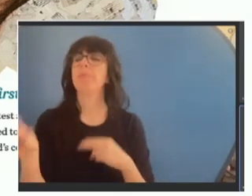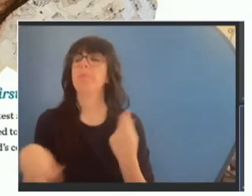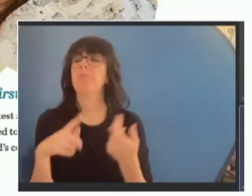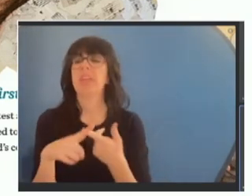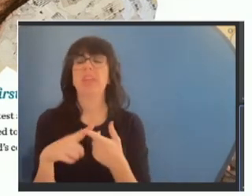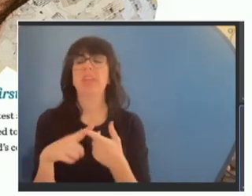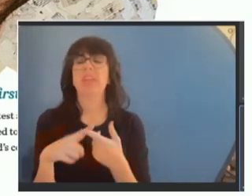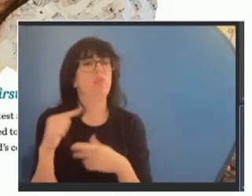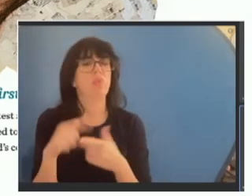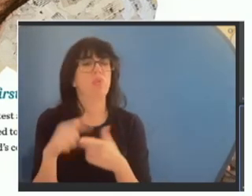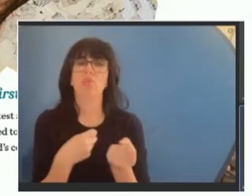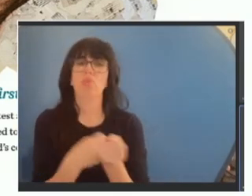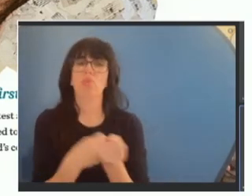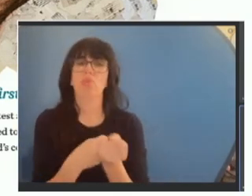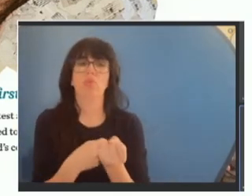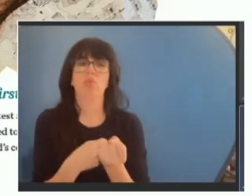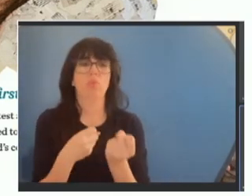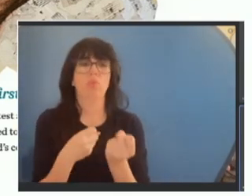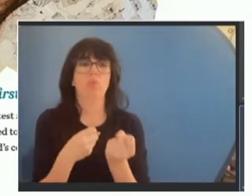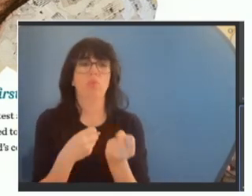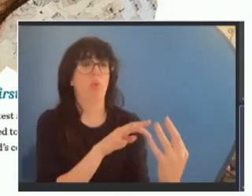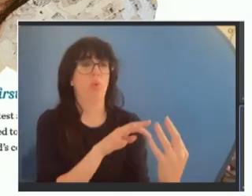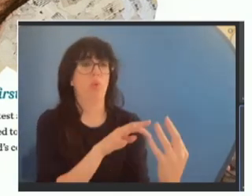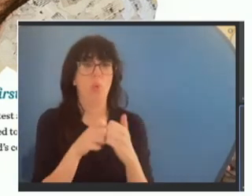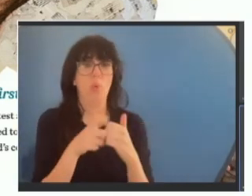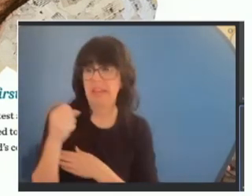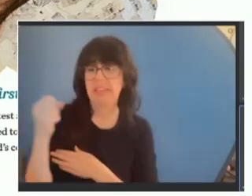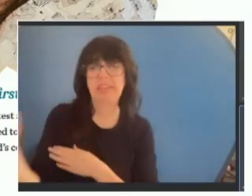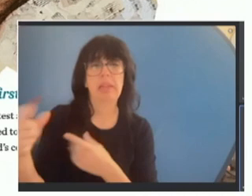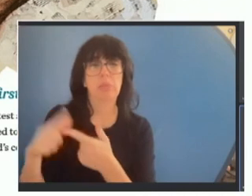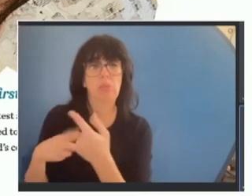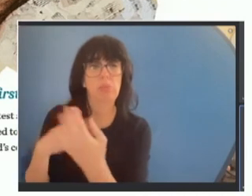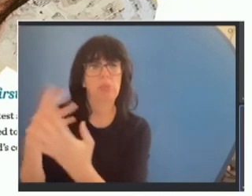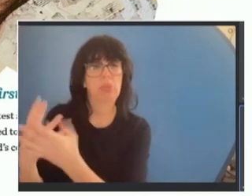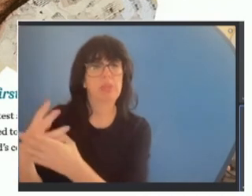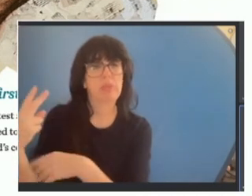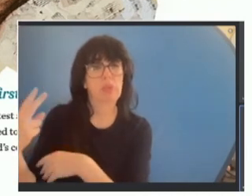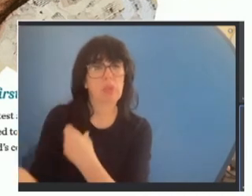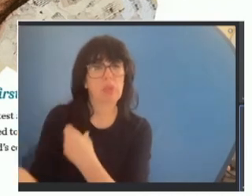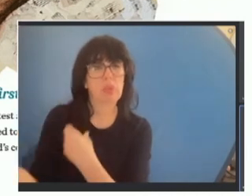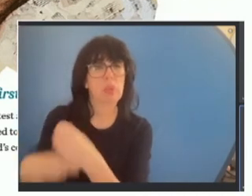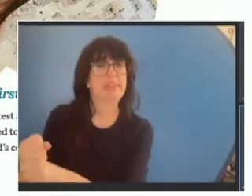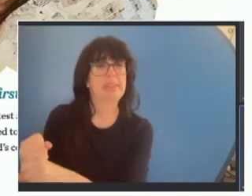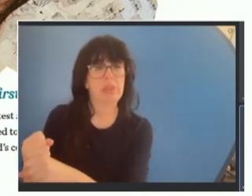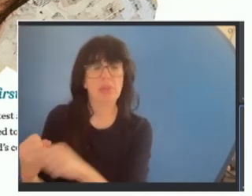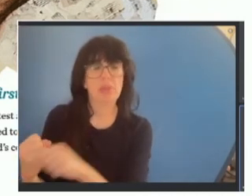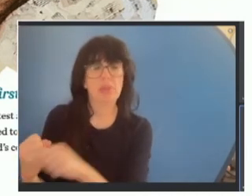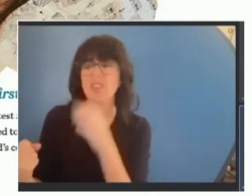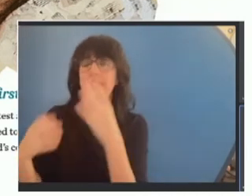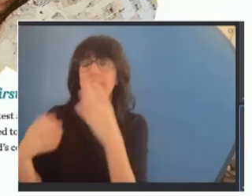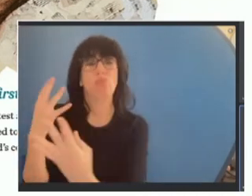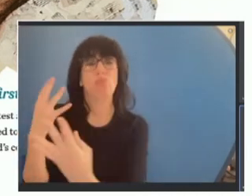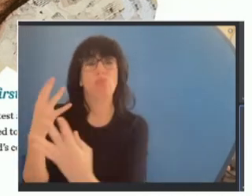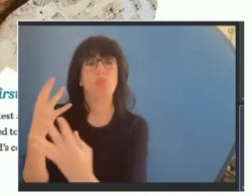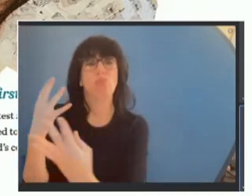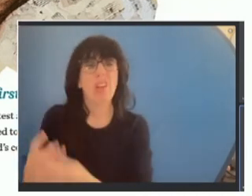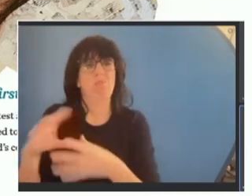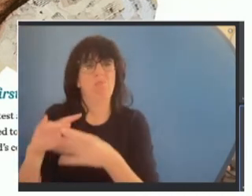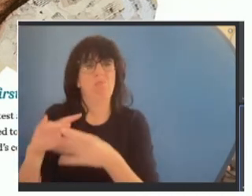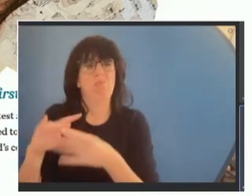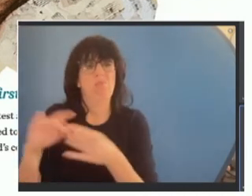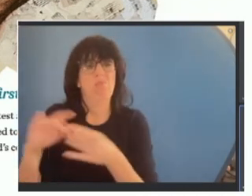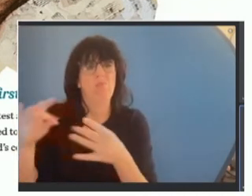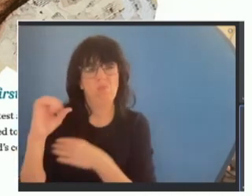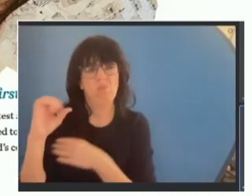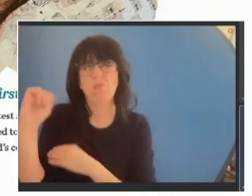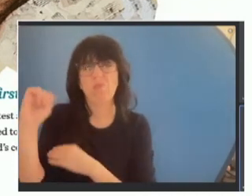sent to prison for more than 2 years. Behind bars, he spoke up for equality, working to integrate the prison so